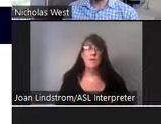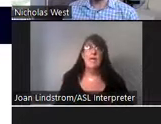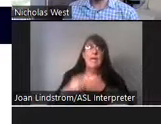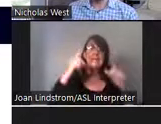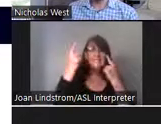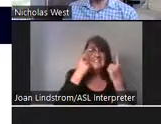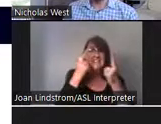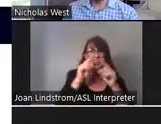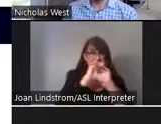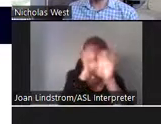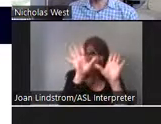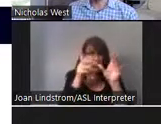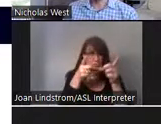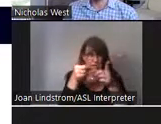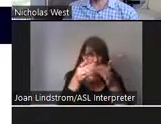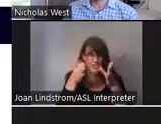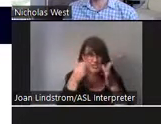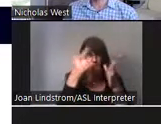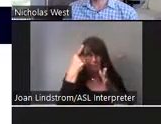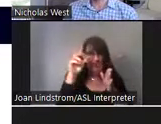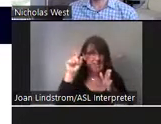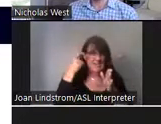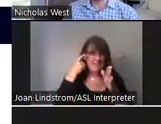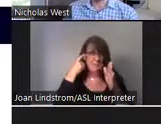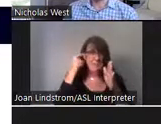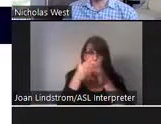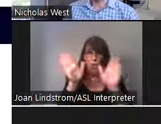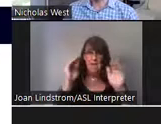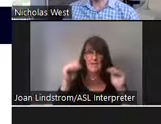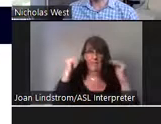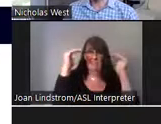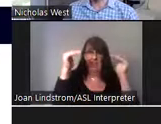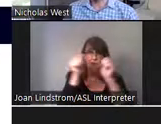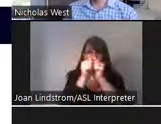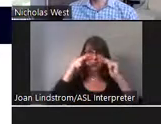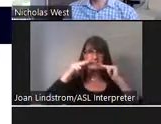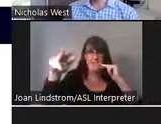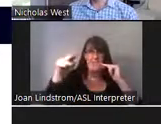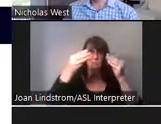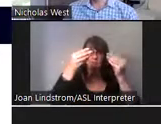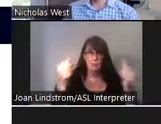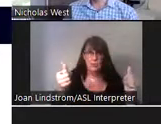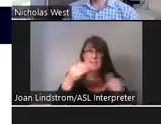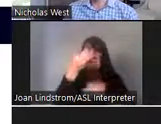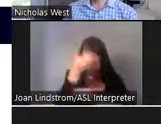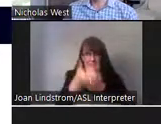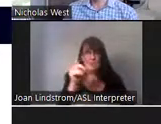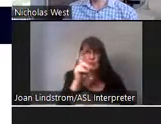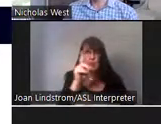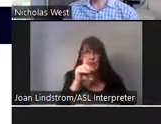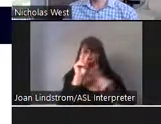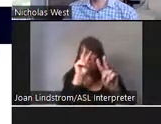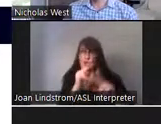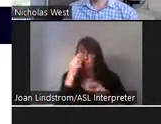there's pretty clear direction, I think, at the government-wide level to go by sustainable solutions, this is kind of where we're looking for